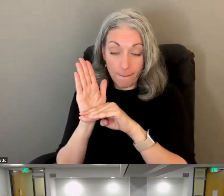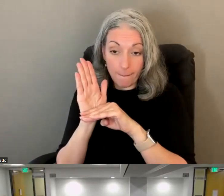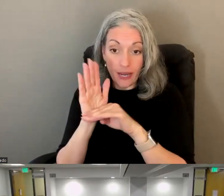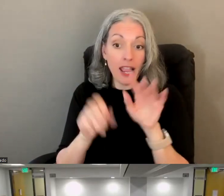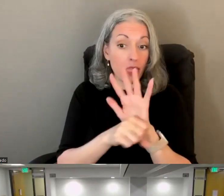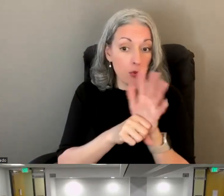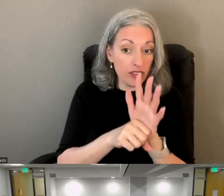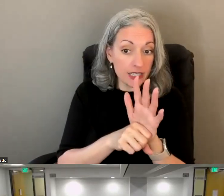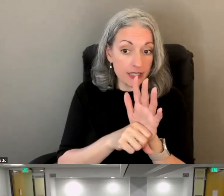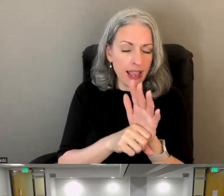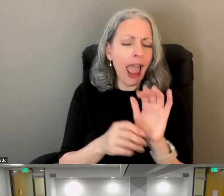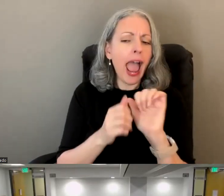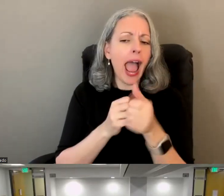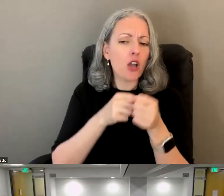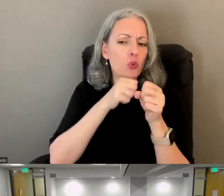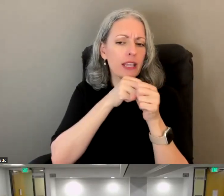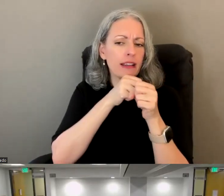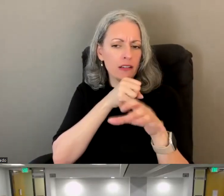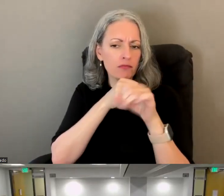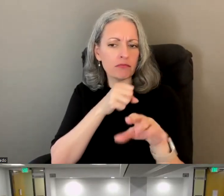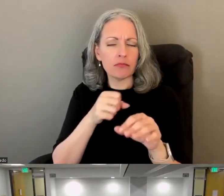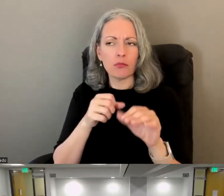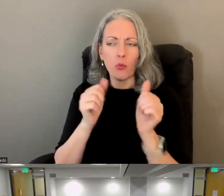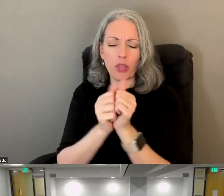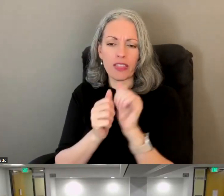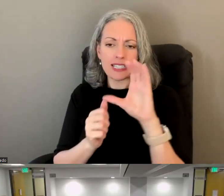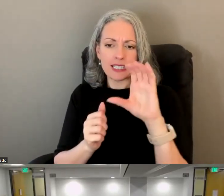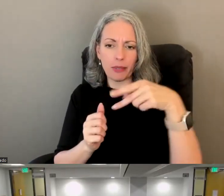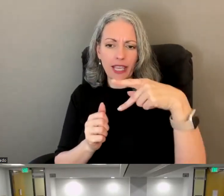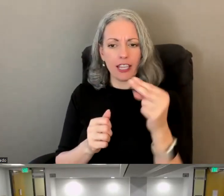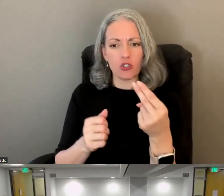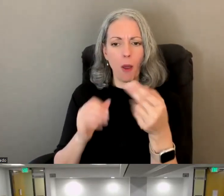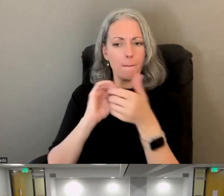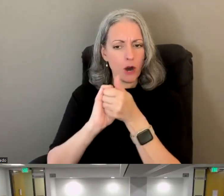next phase will be how do we market, how do we outreach with our CDPH partners, our online